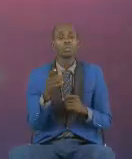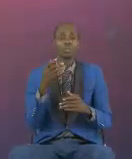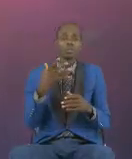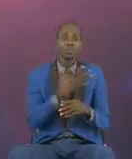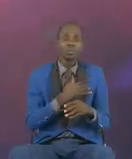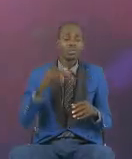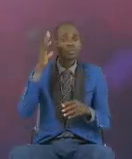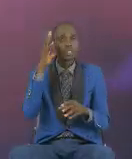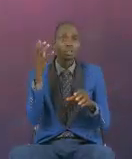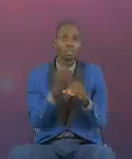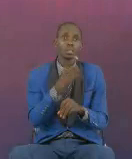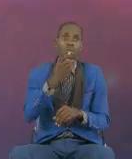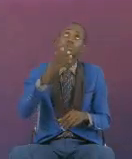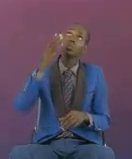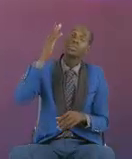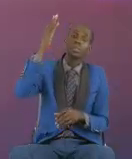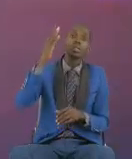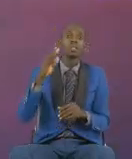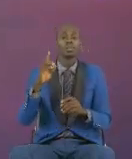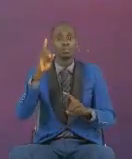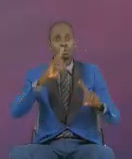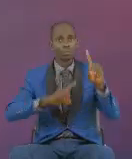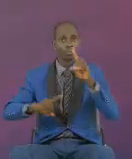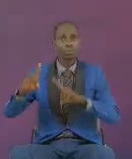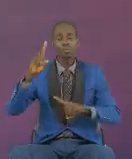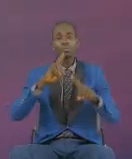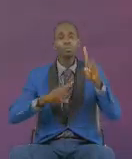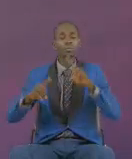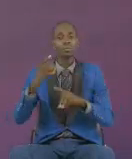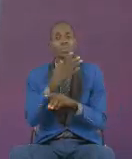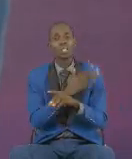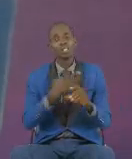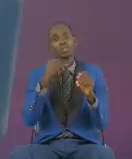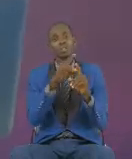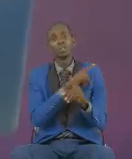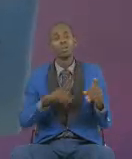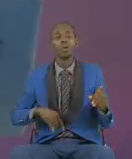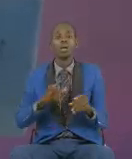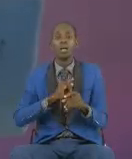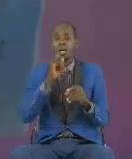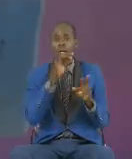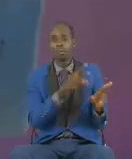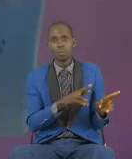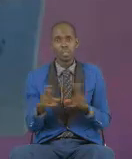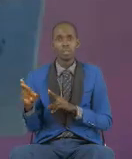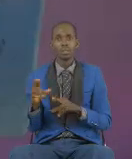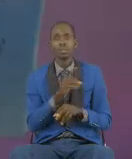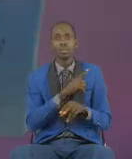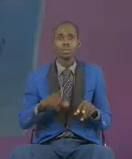you there. Open your mouth and say, Lord, I'm ready.